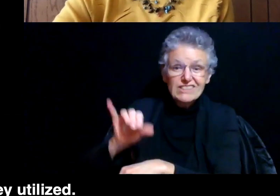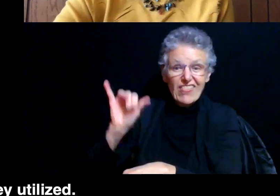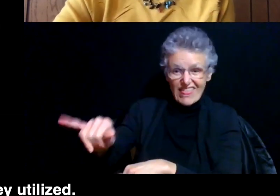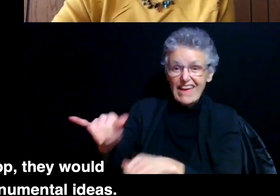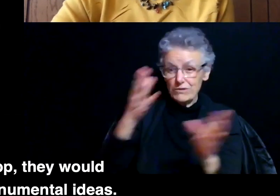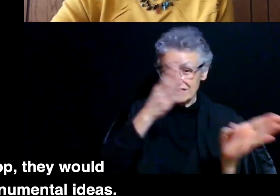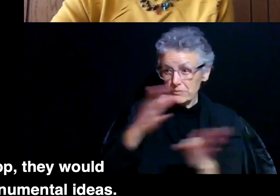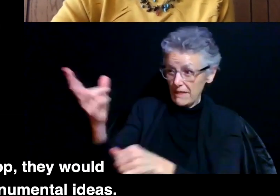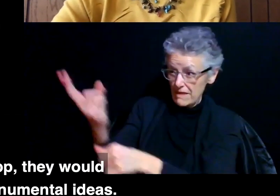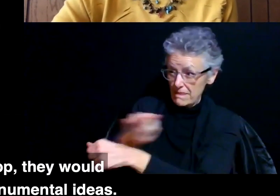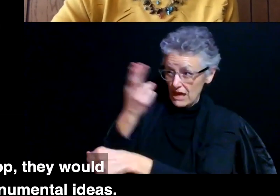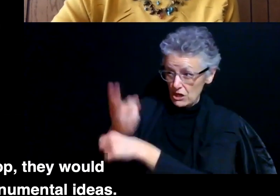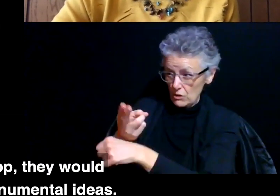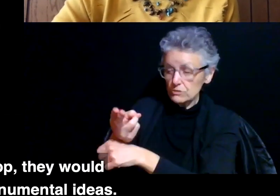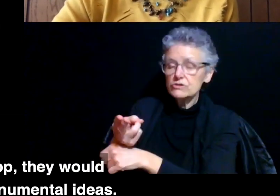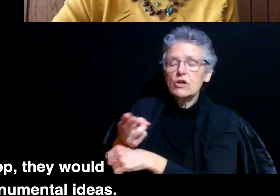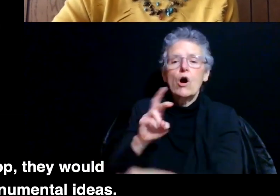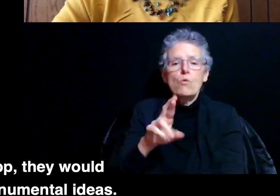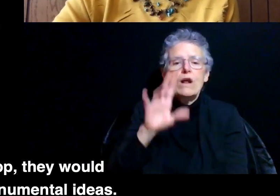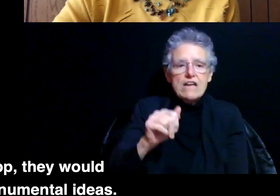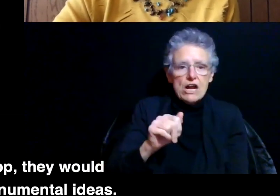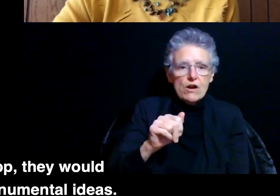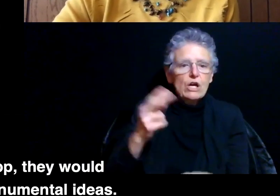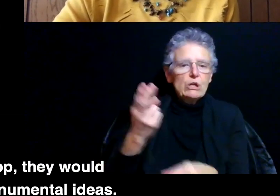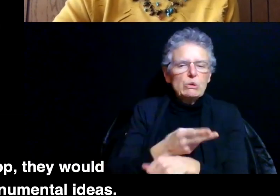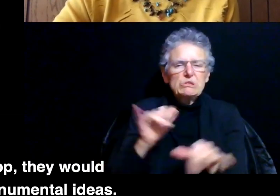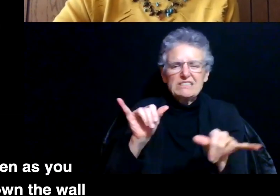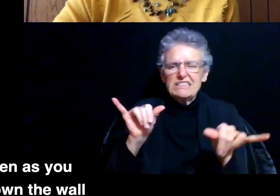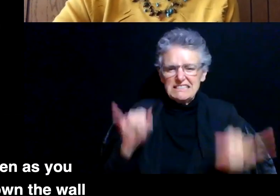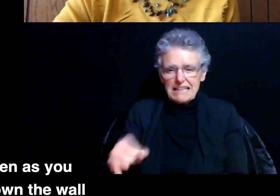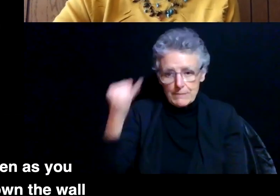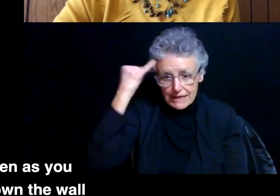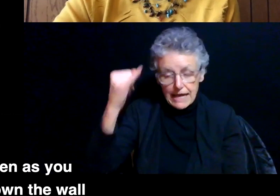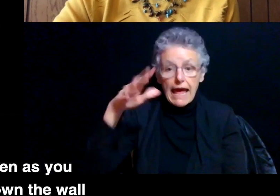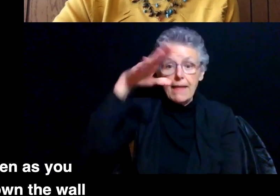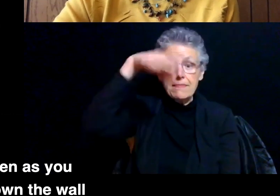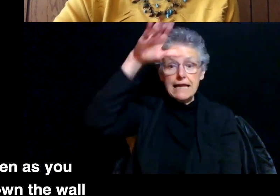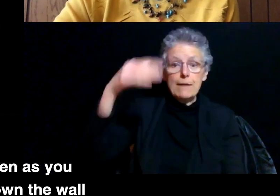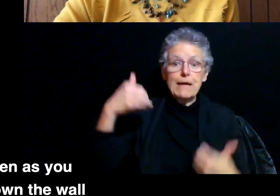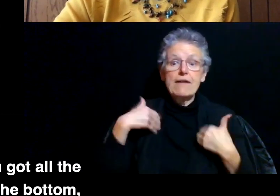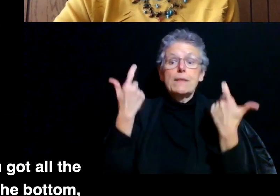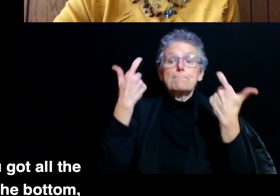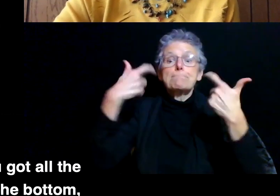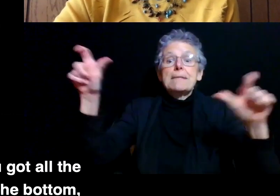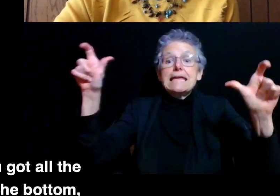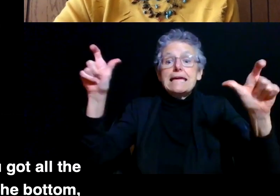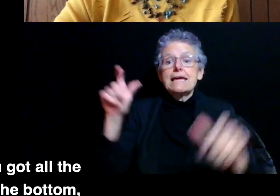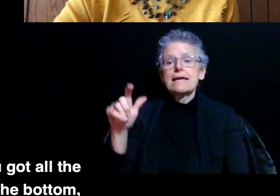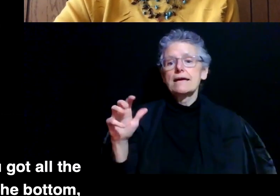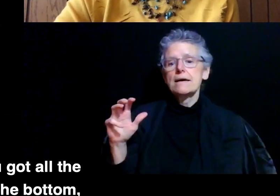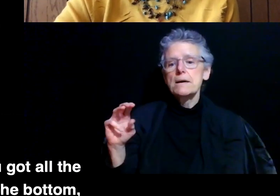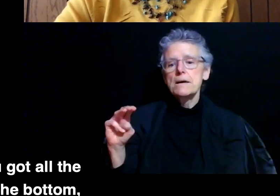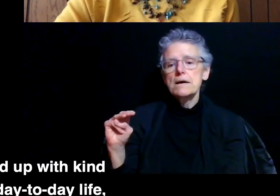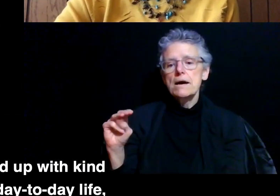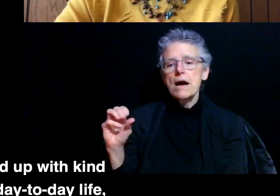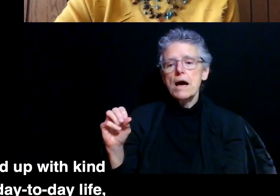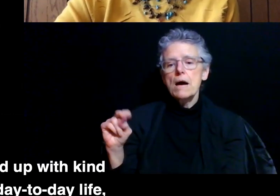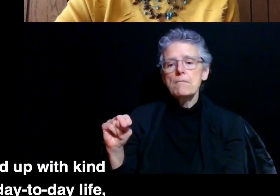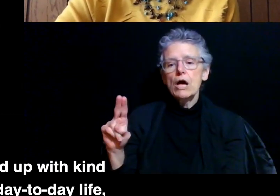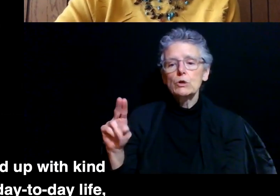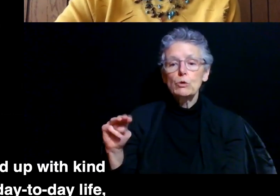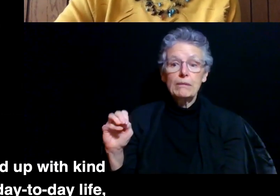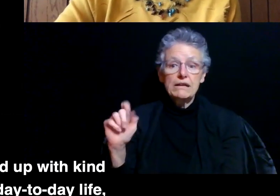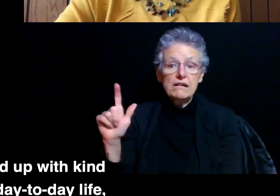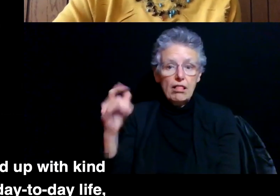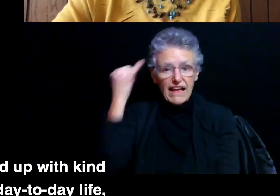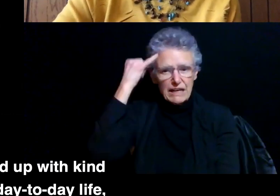utilized. So at the top, they would have the monumental ideas. And then as you move down the wall and you got all the way to the bottom, it would end